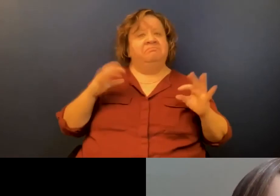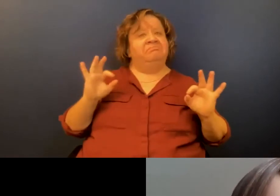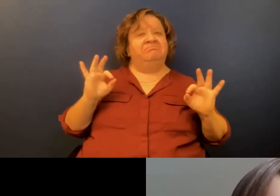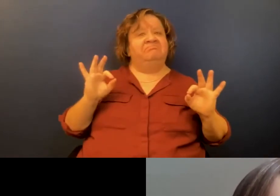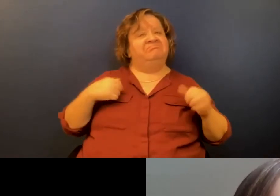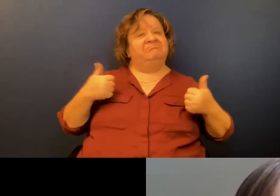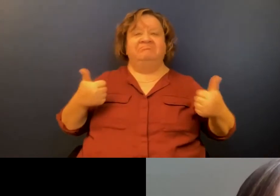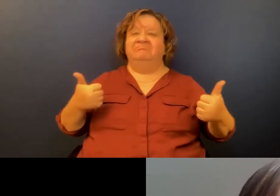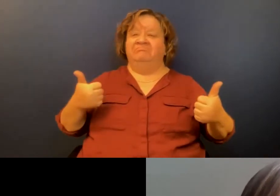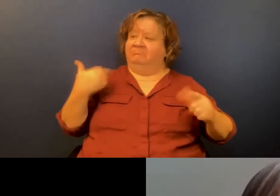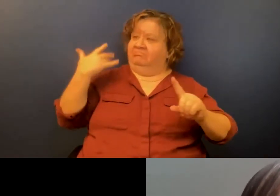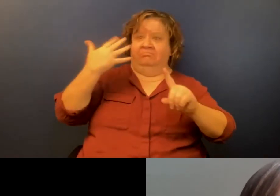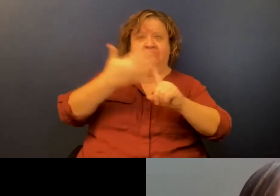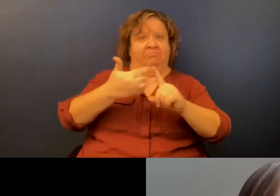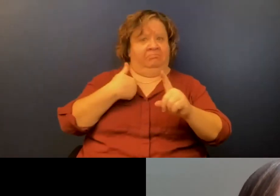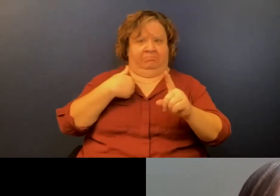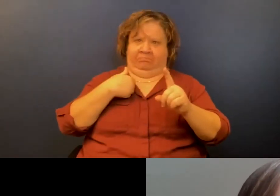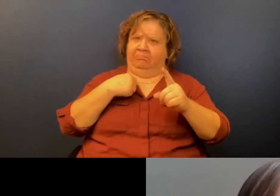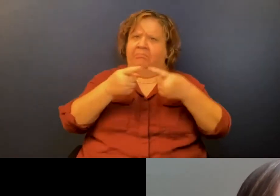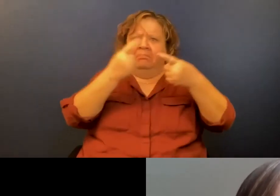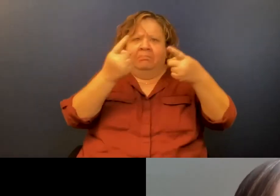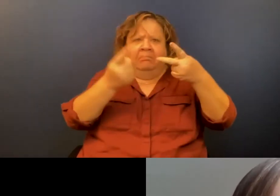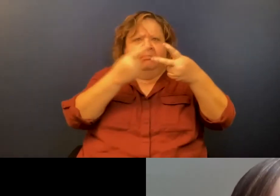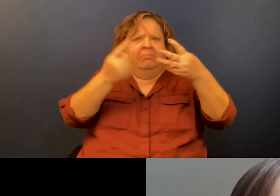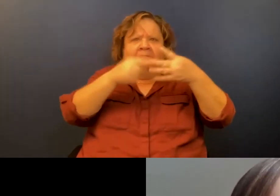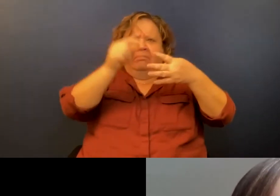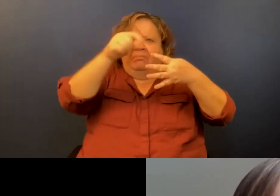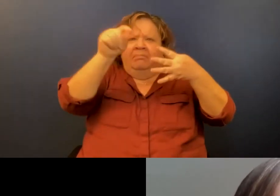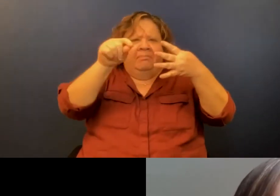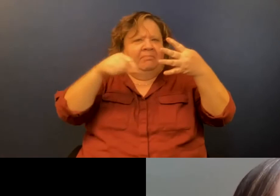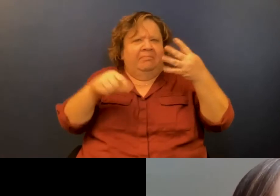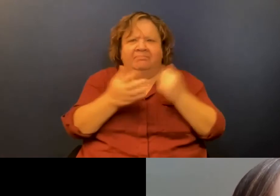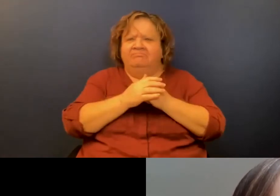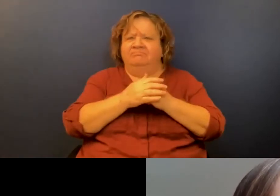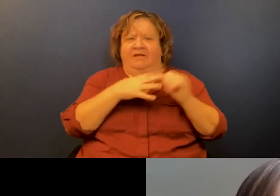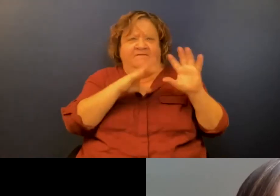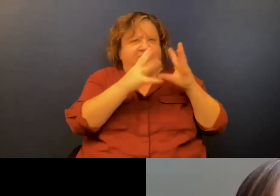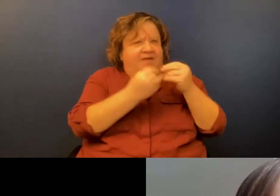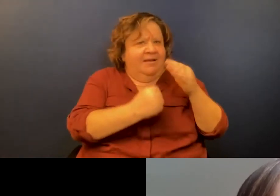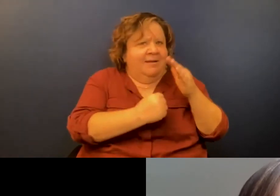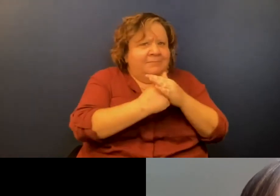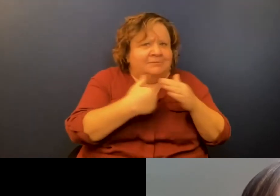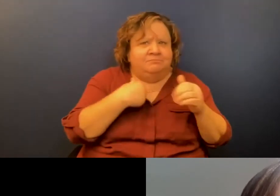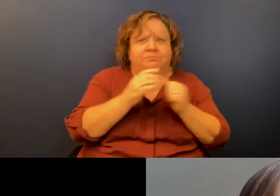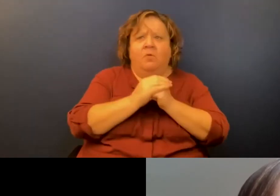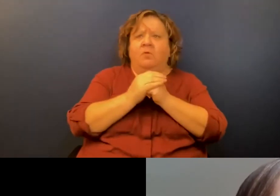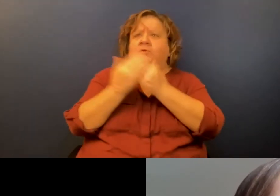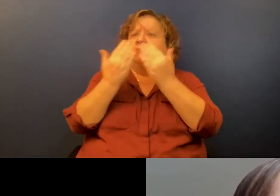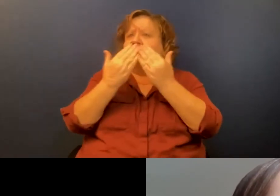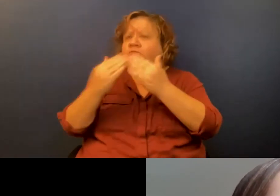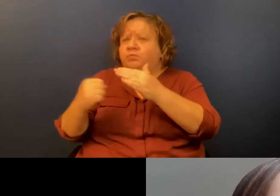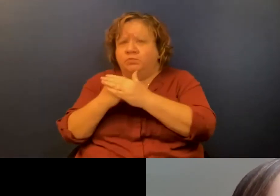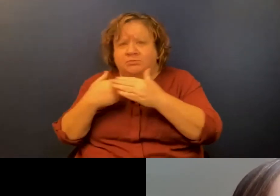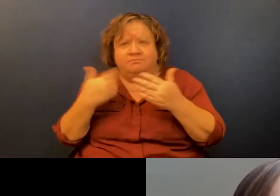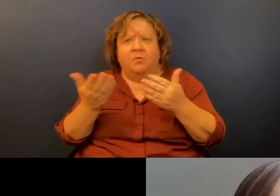a disabled person, with help along the way from my family, teachers, strangers, but most importantly, the big